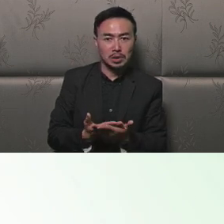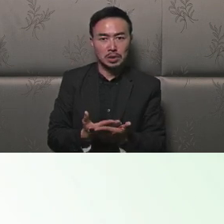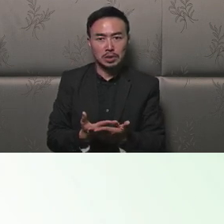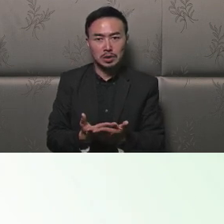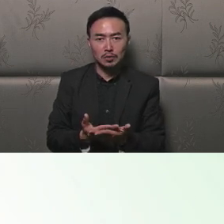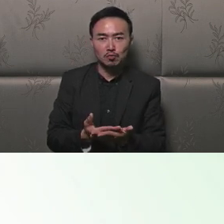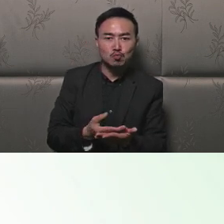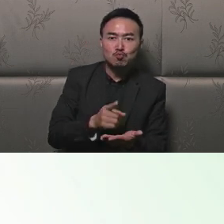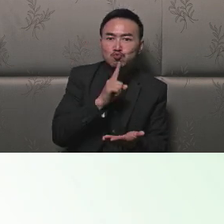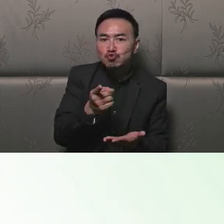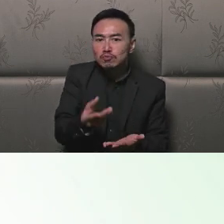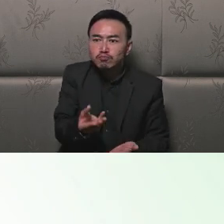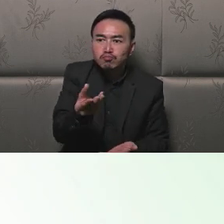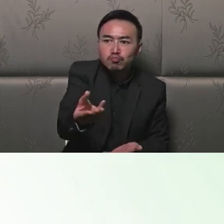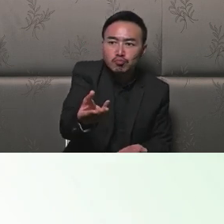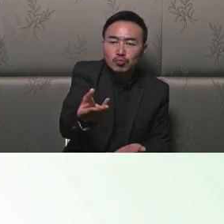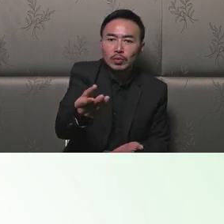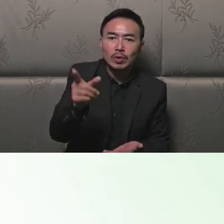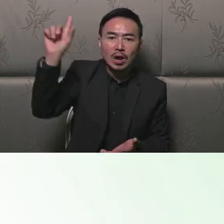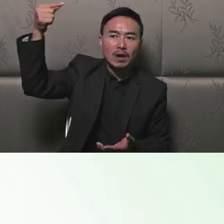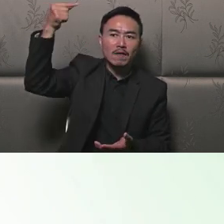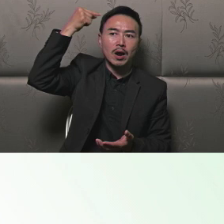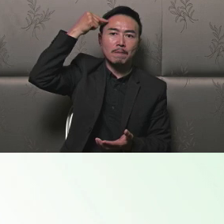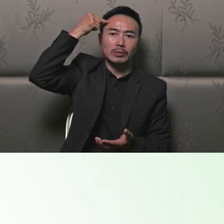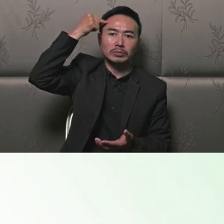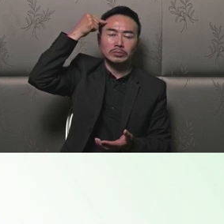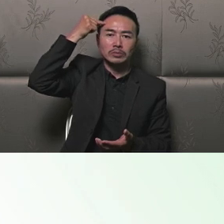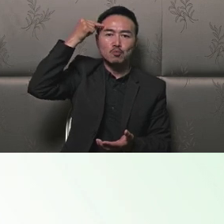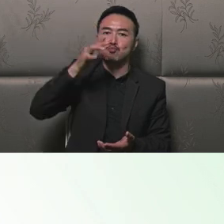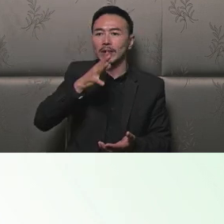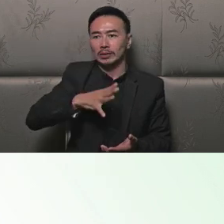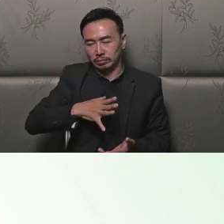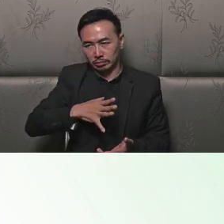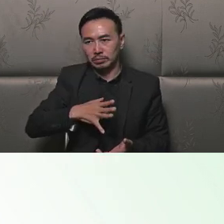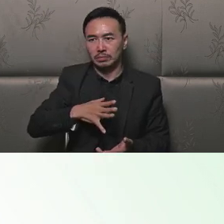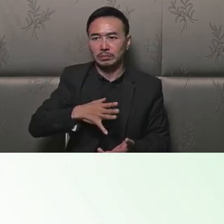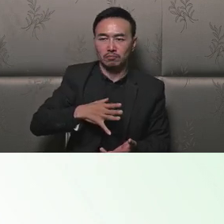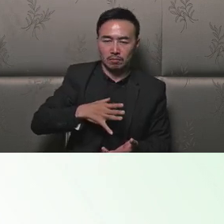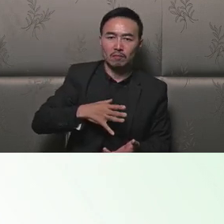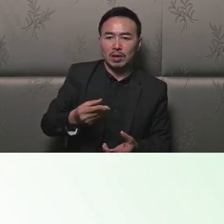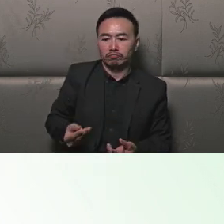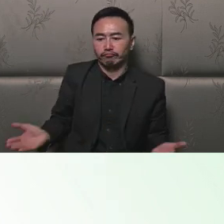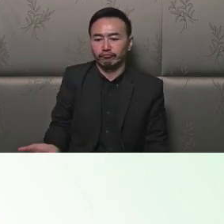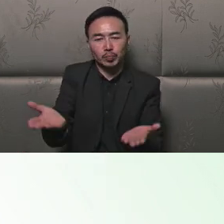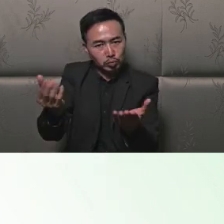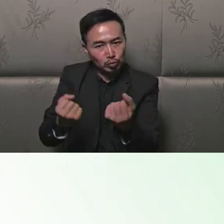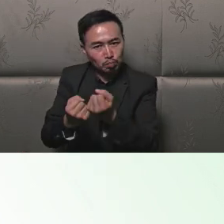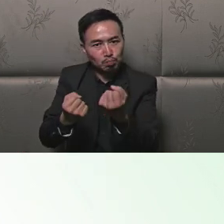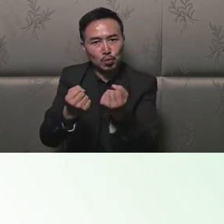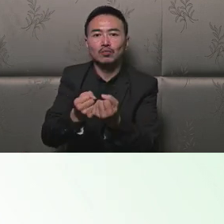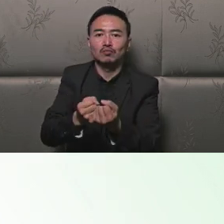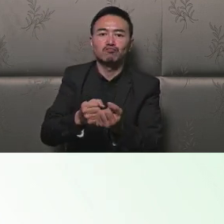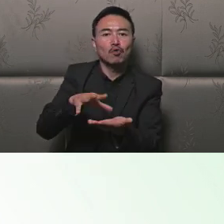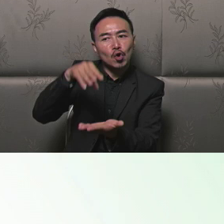keep them into schools. And it's still very new and it's still growing, but we're seeing that this actually is starting